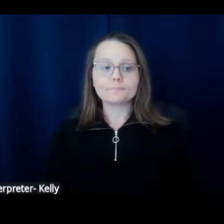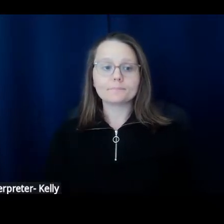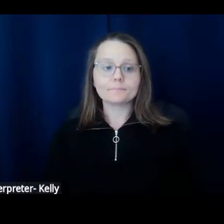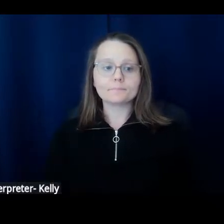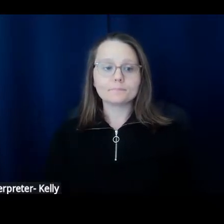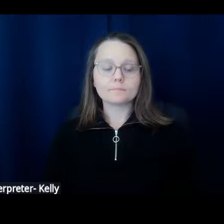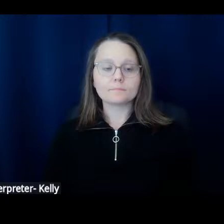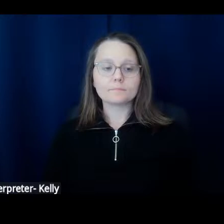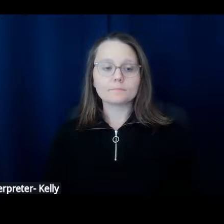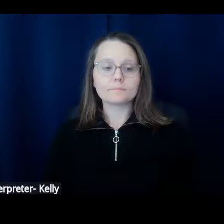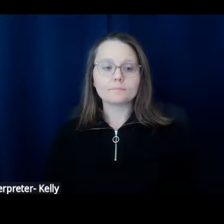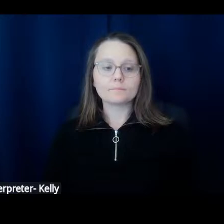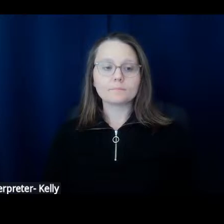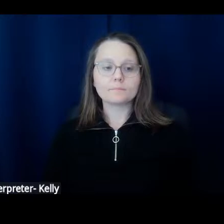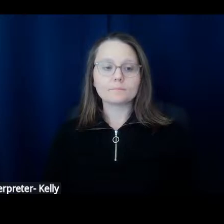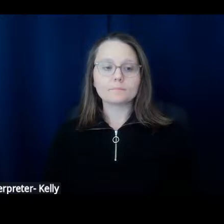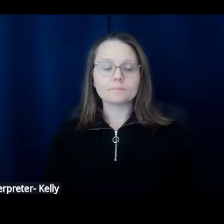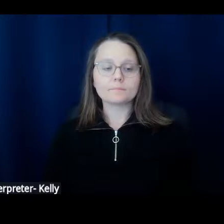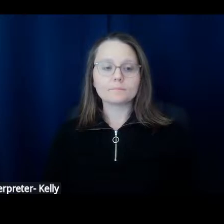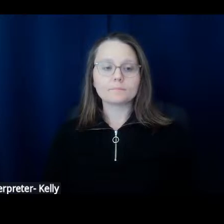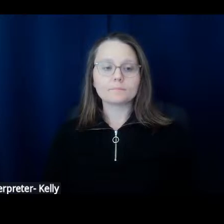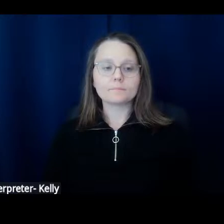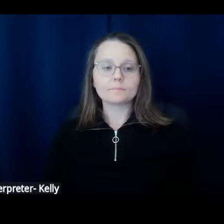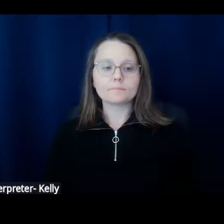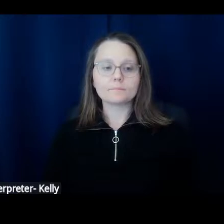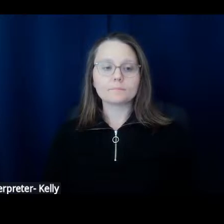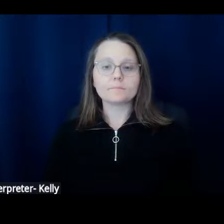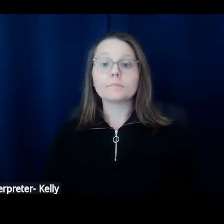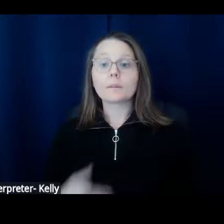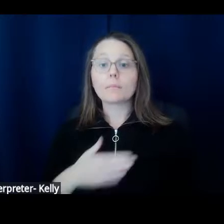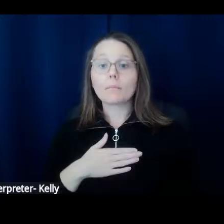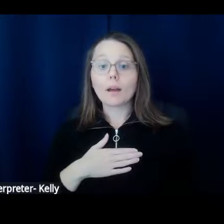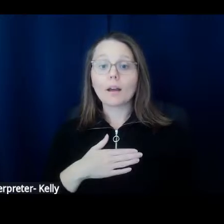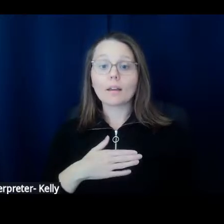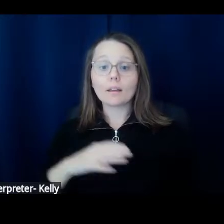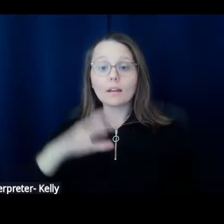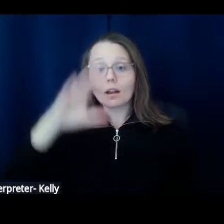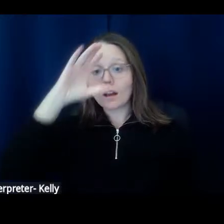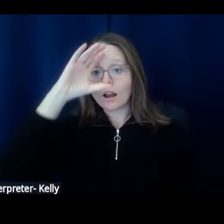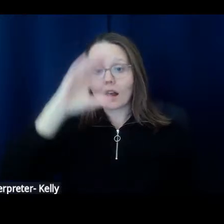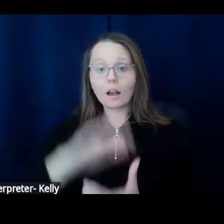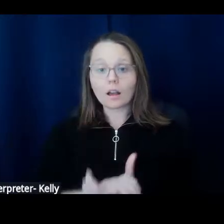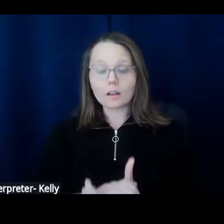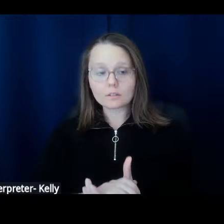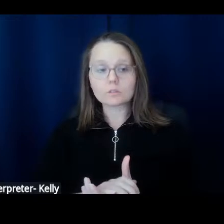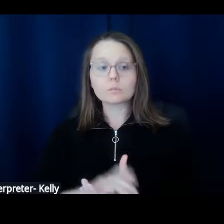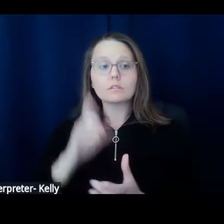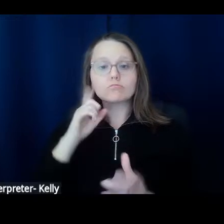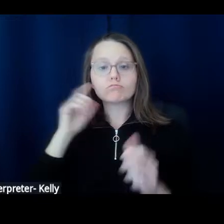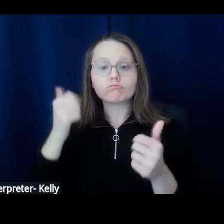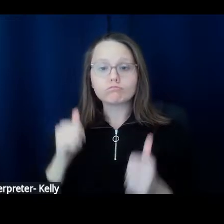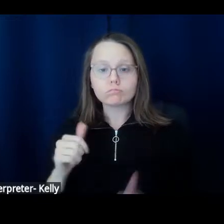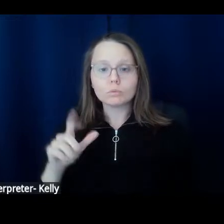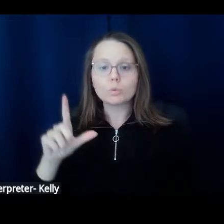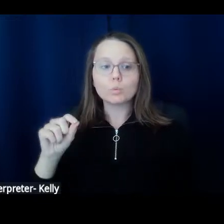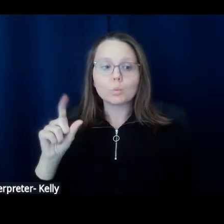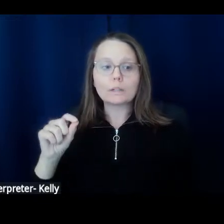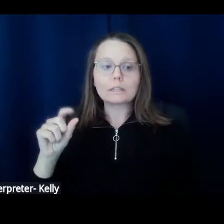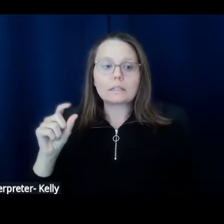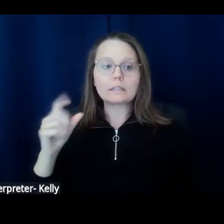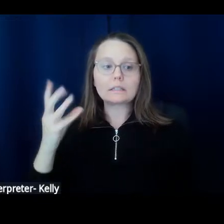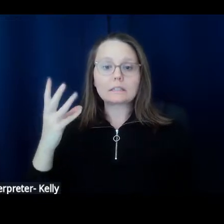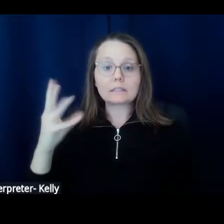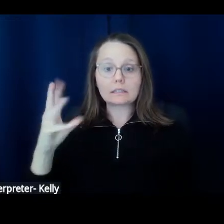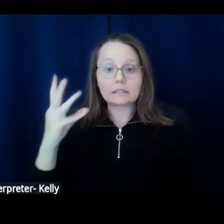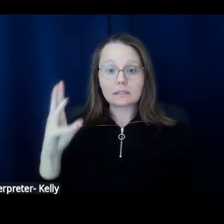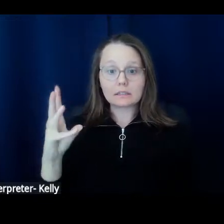it happened that my husband lost his hearing in 2013. And I had to